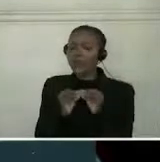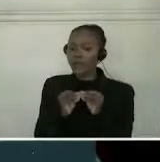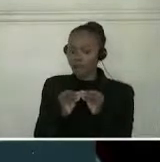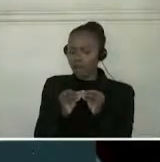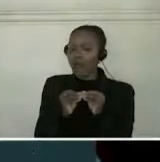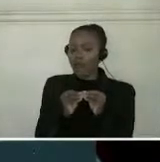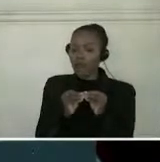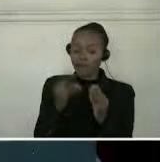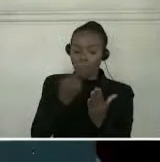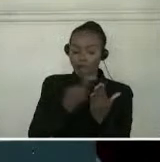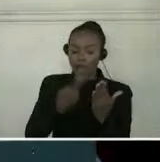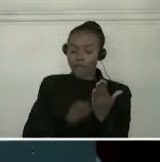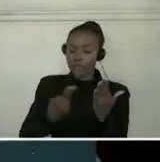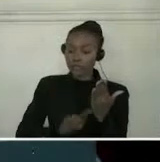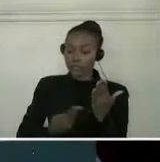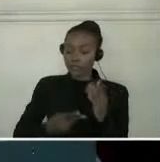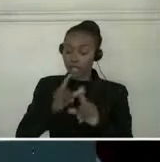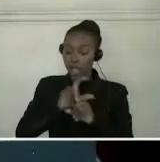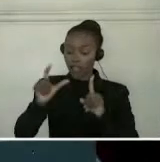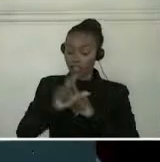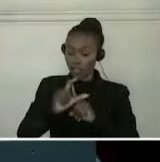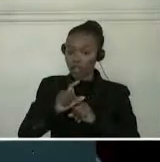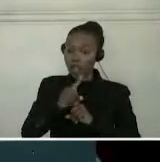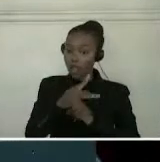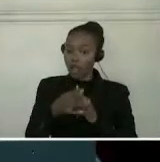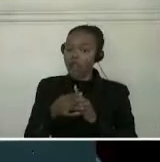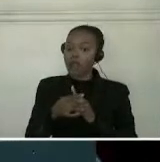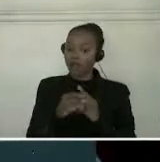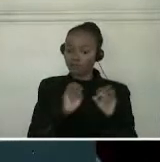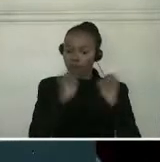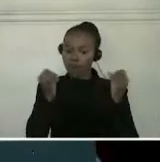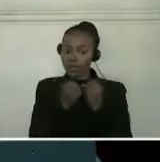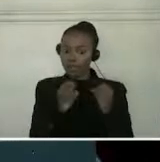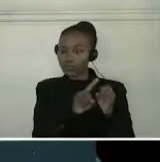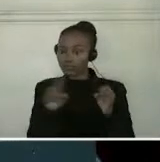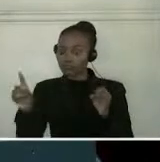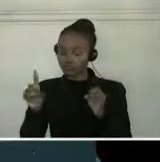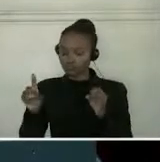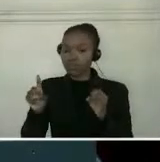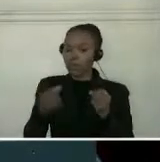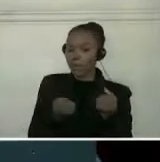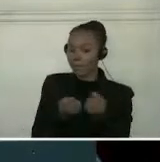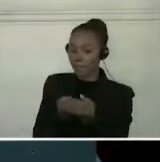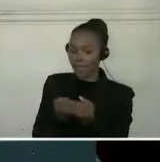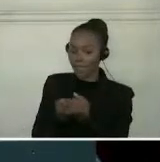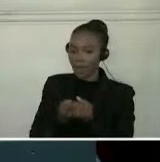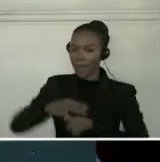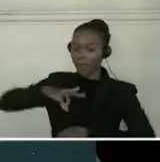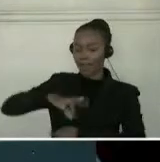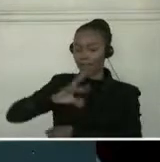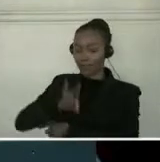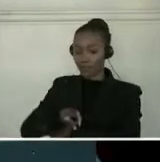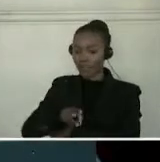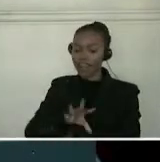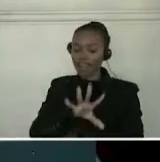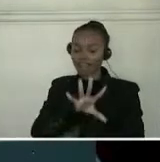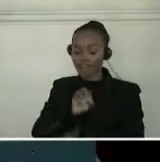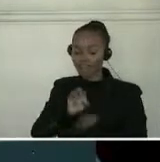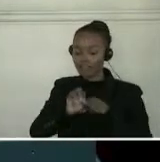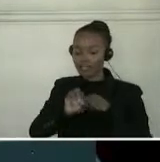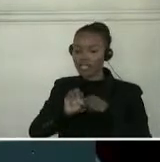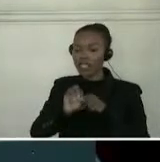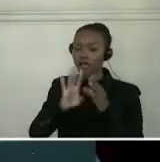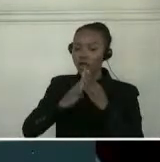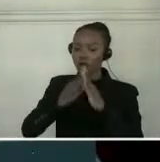will benefit through trans fat including granting 8 and 15 community structures will be supported